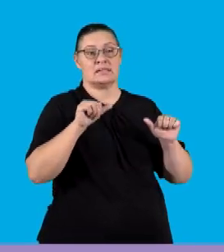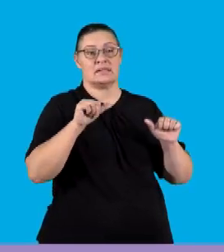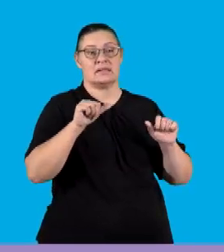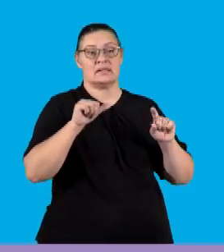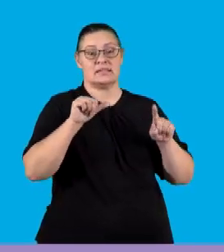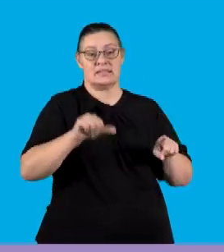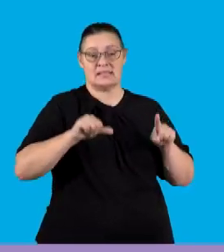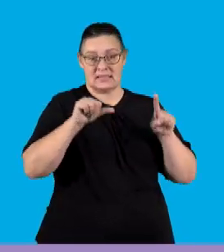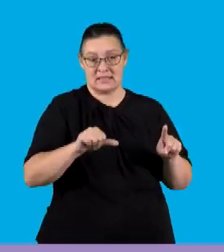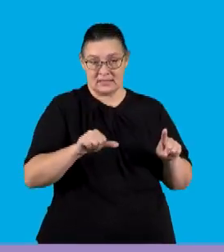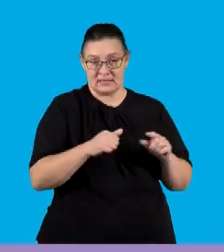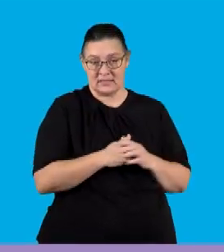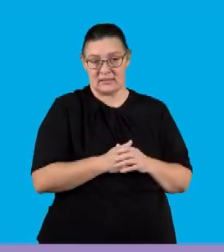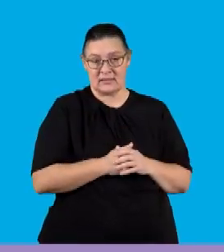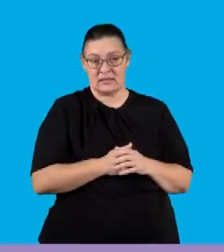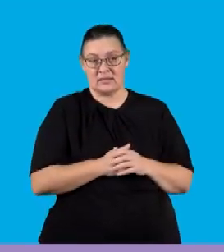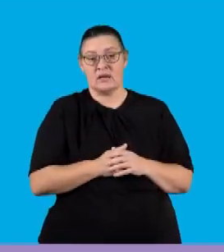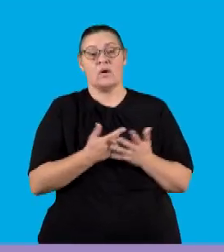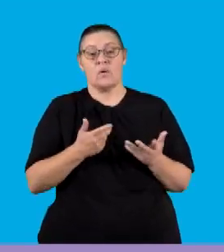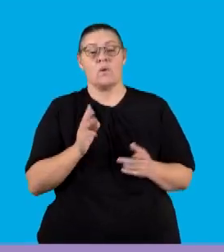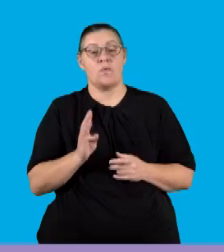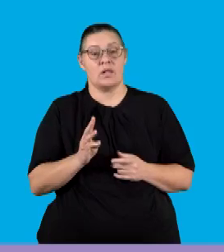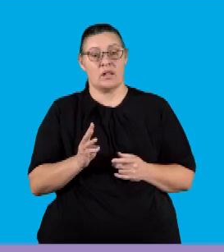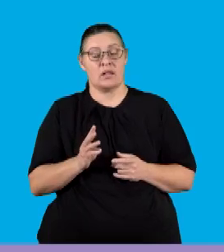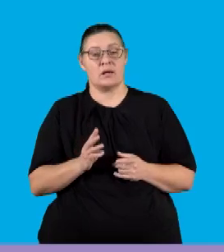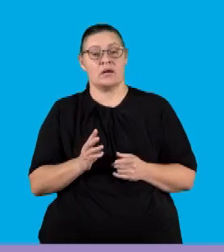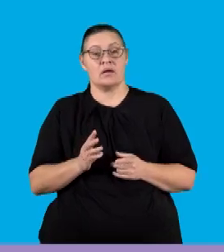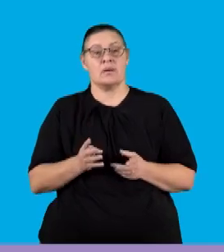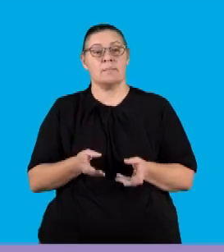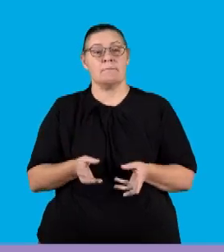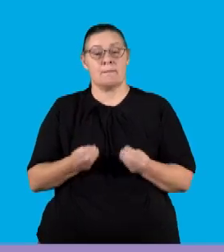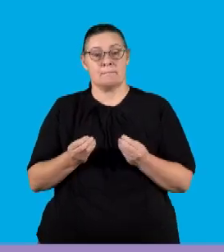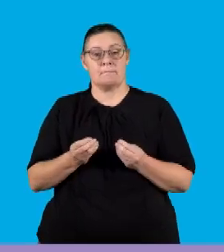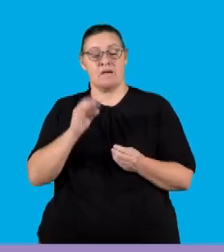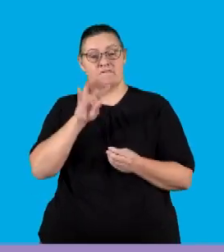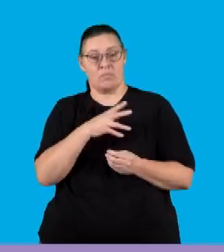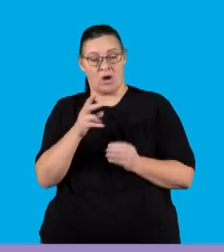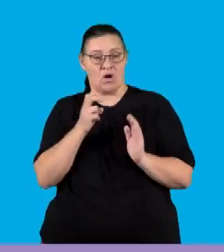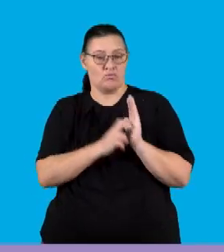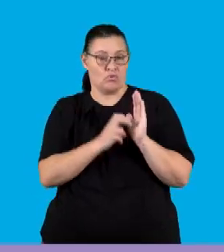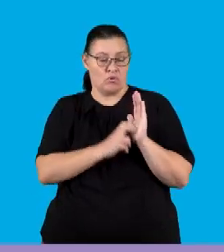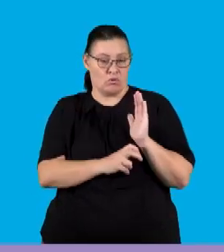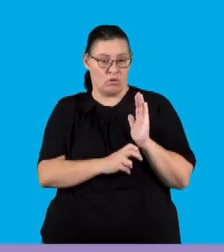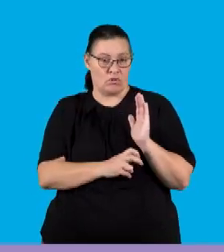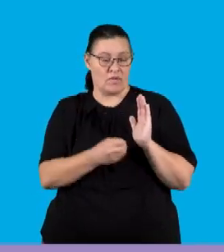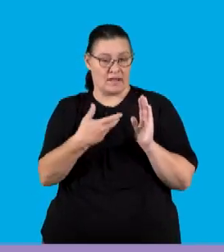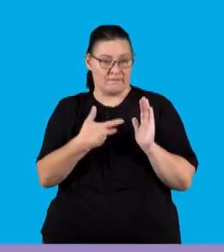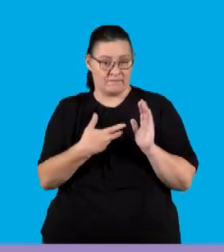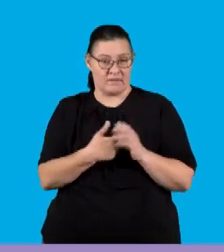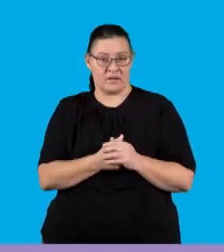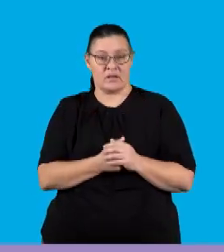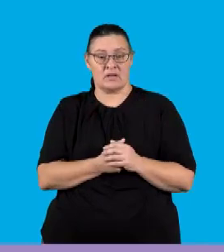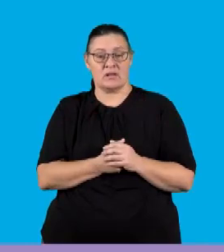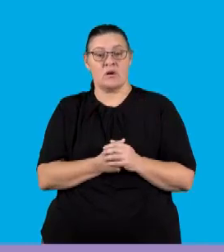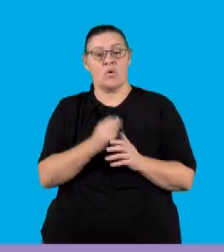16. So again, we are going to take the formula or rule that we have been